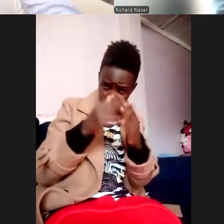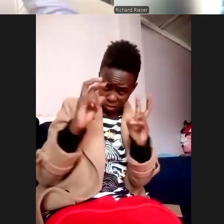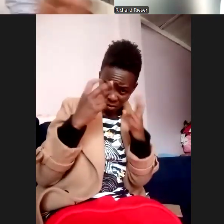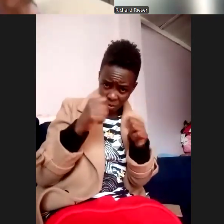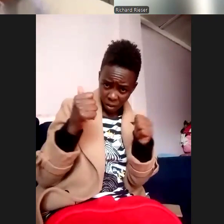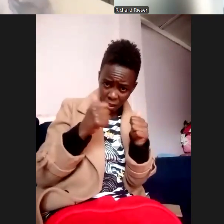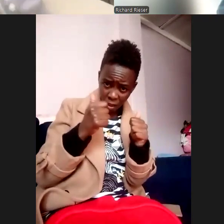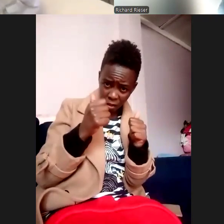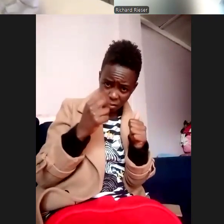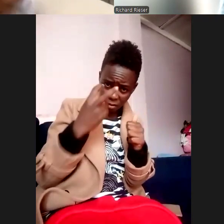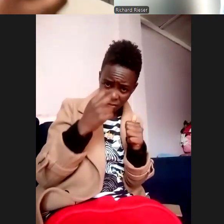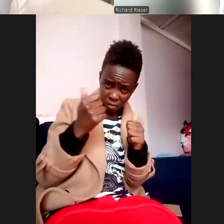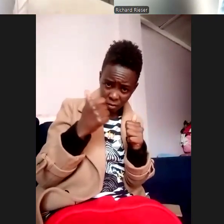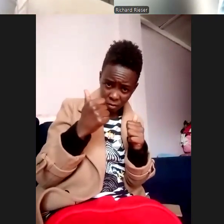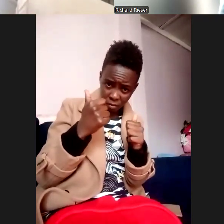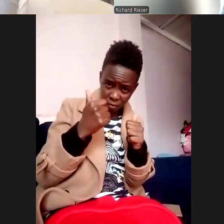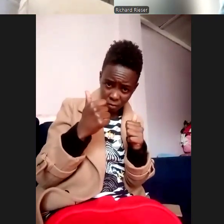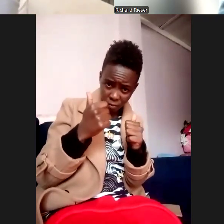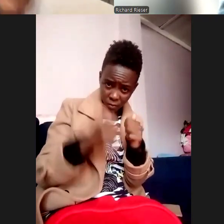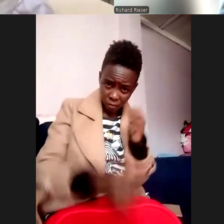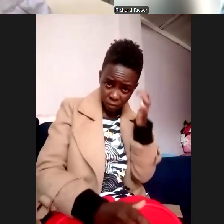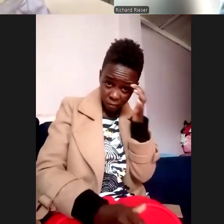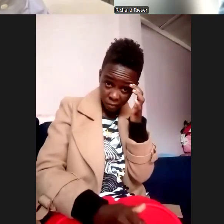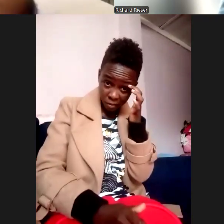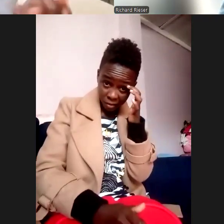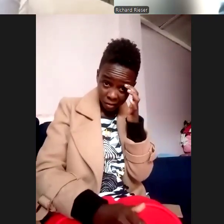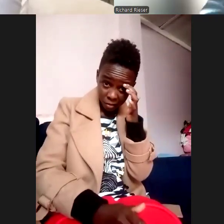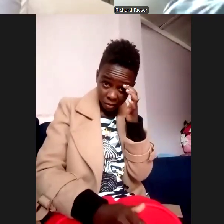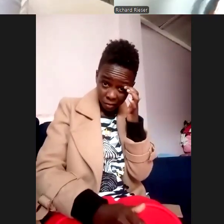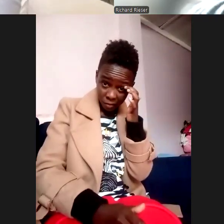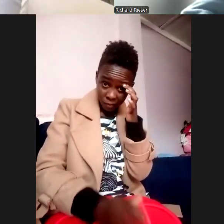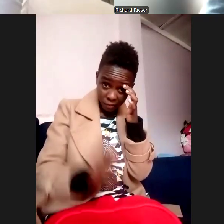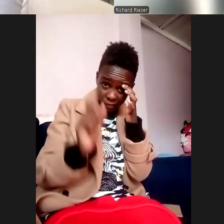fine. Okay, I hope everyone can see me clearly.